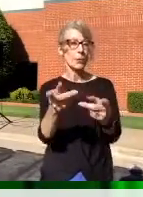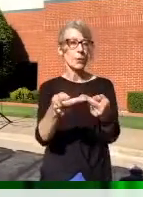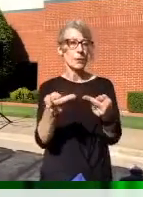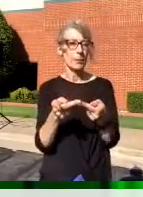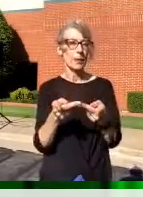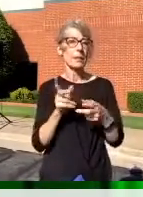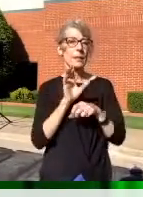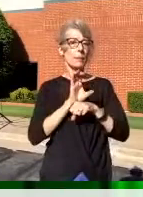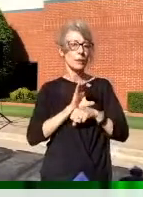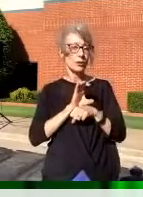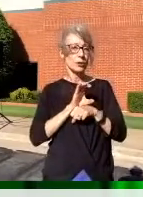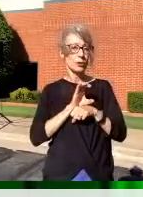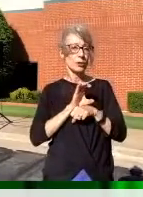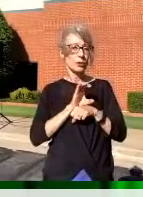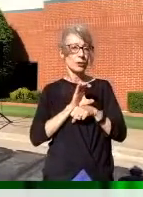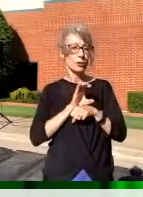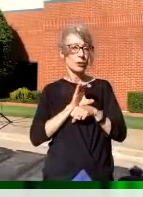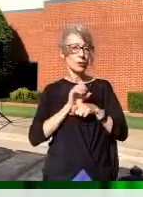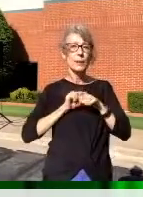Revelation 21.